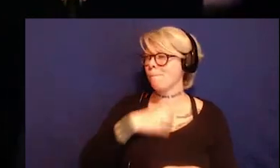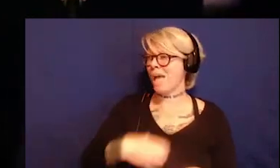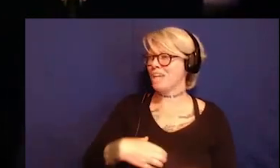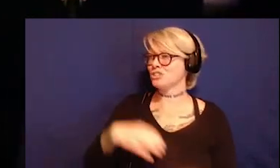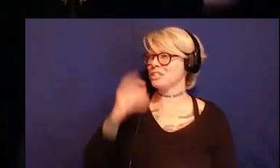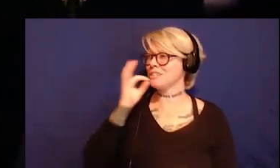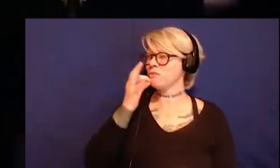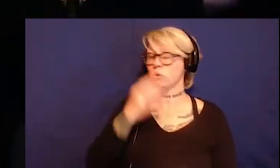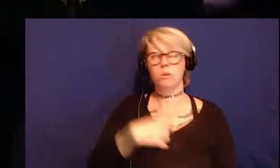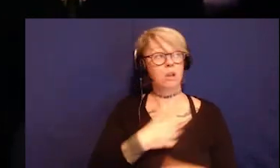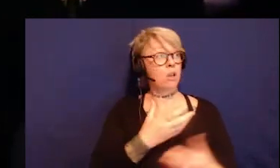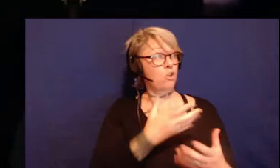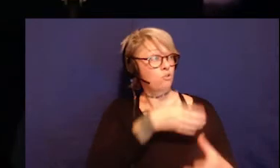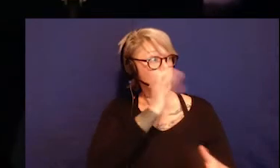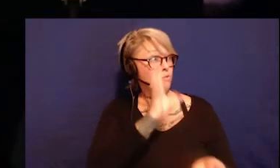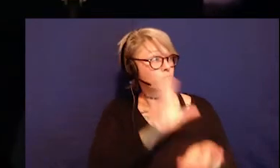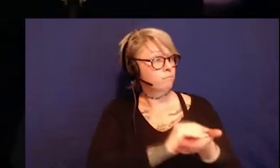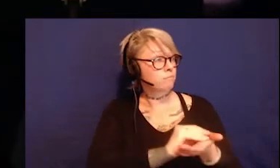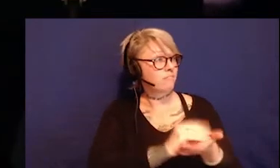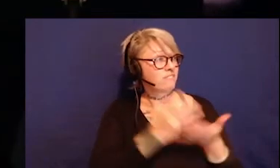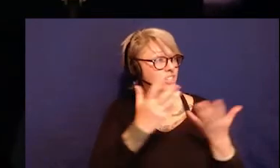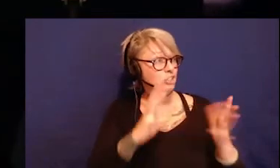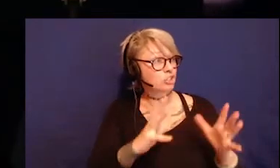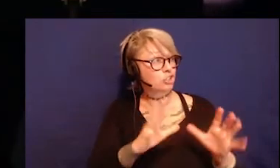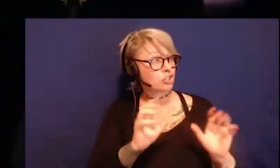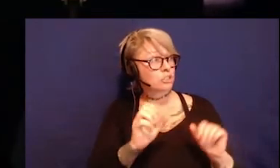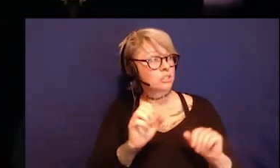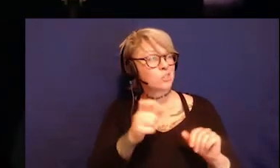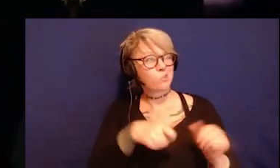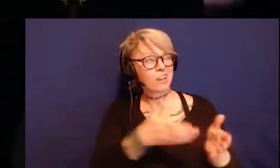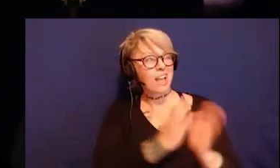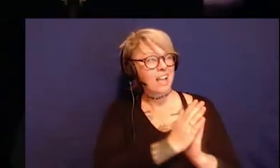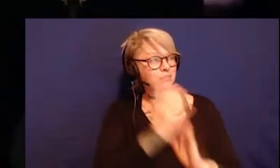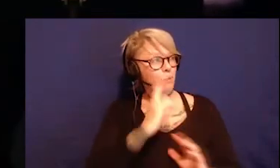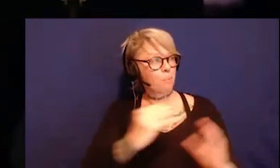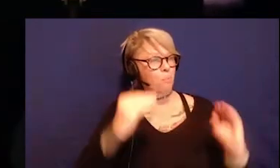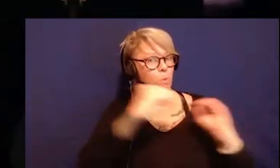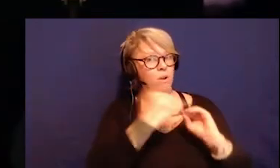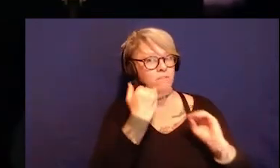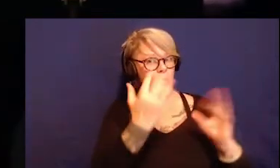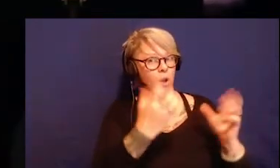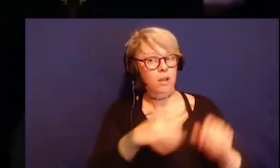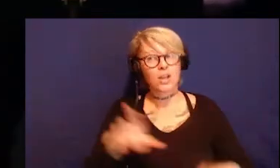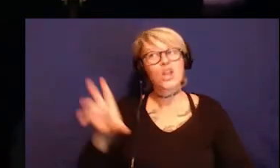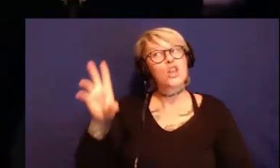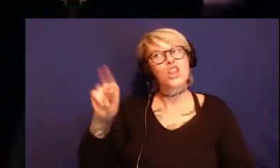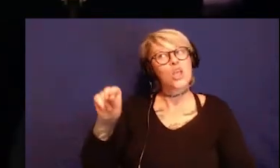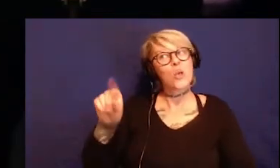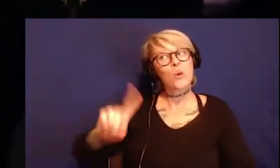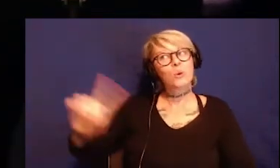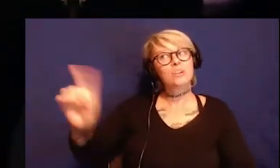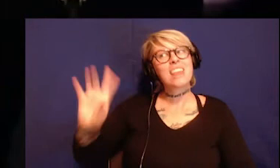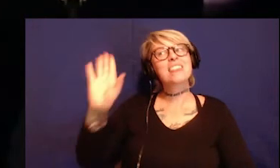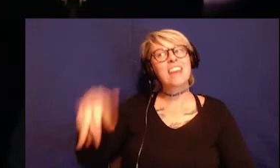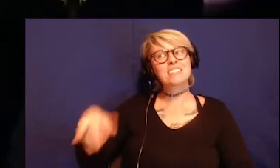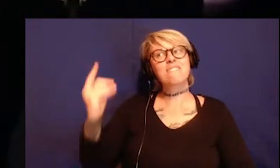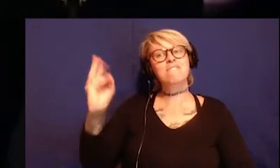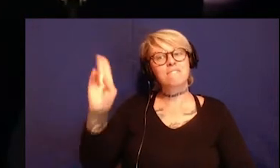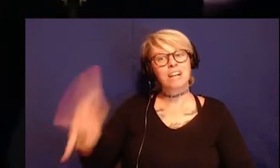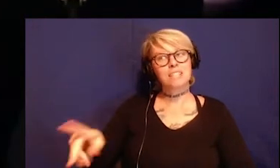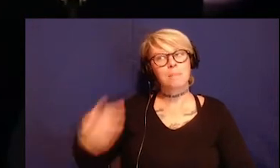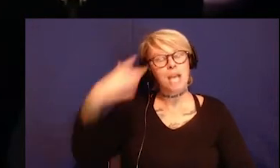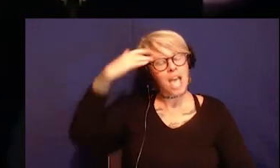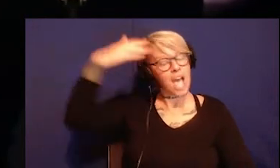refund? I already drank it. Just ask, and you shall receive. No. Now that's fucked up. Get out of my